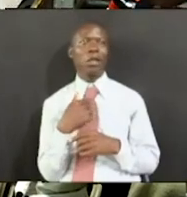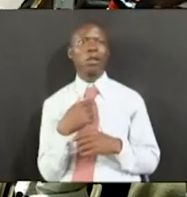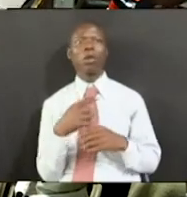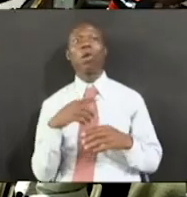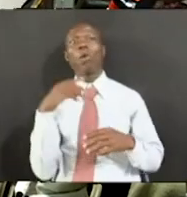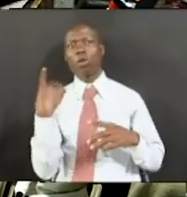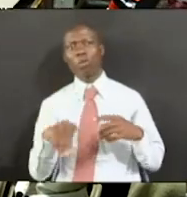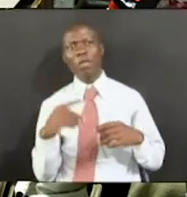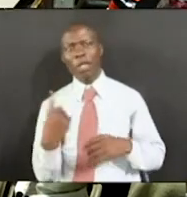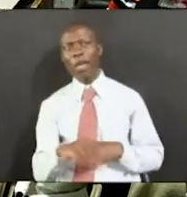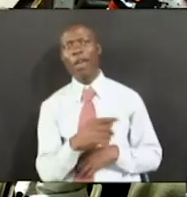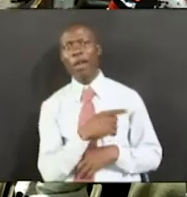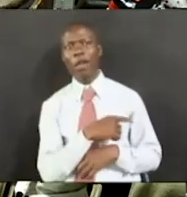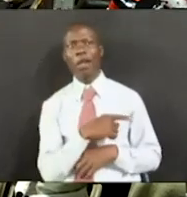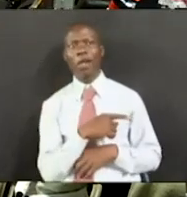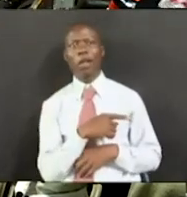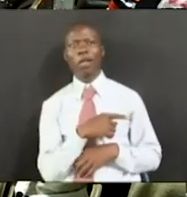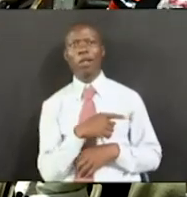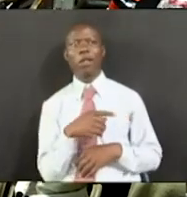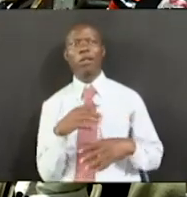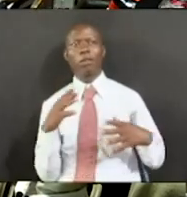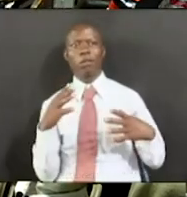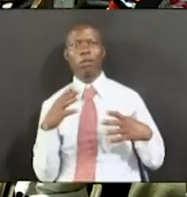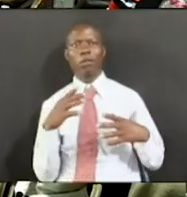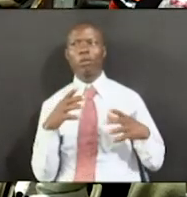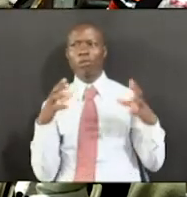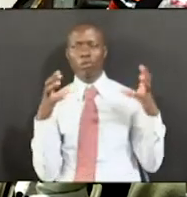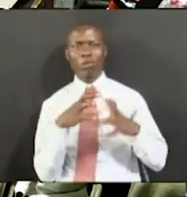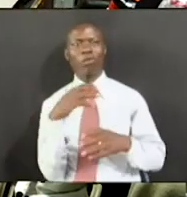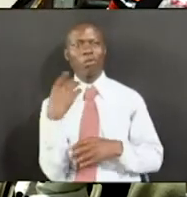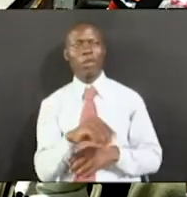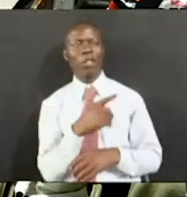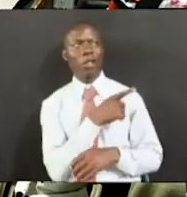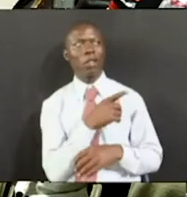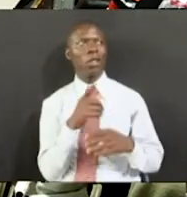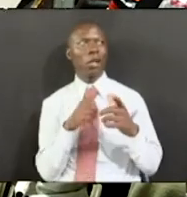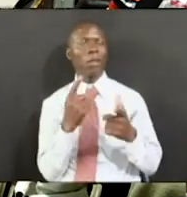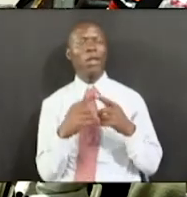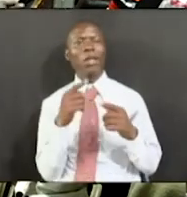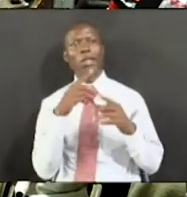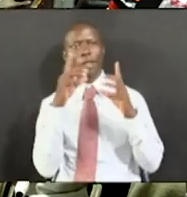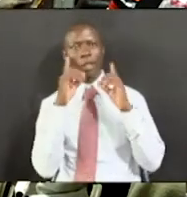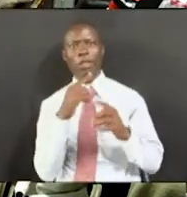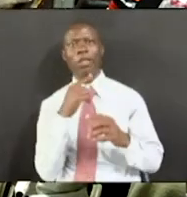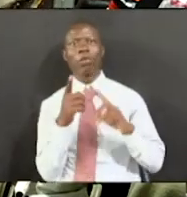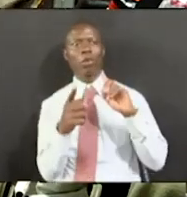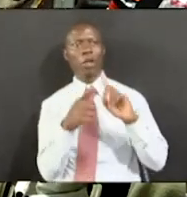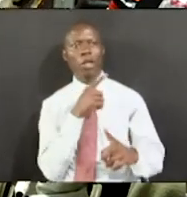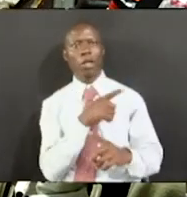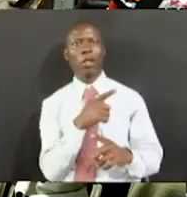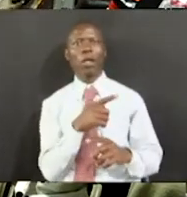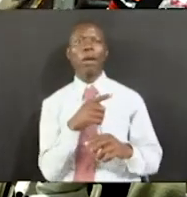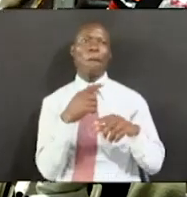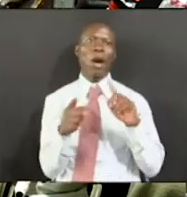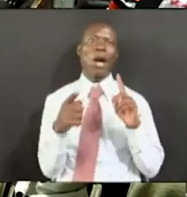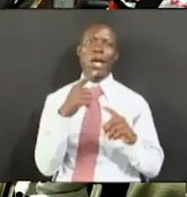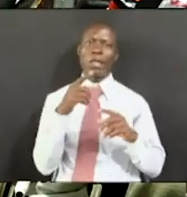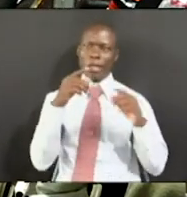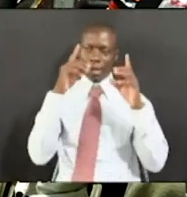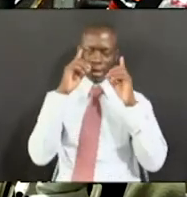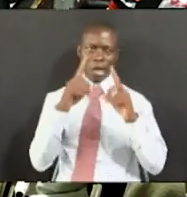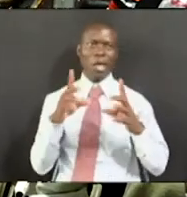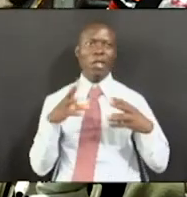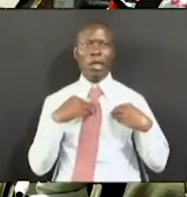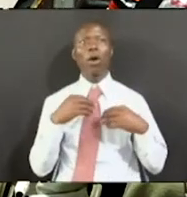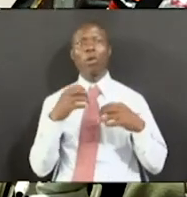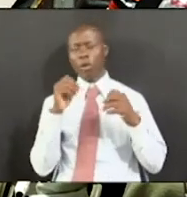was receiving, till my body got used to it, and I said, if they are killing me, let them kill me. So when